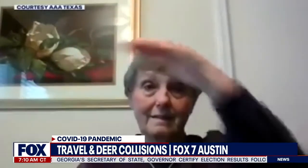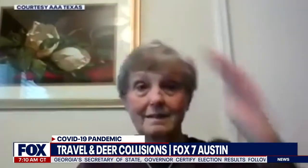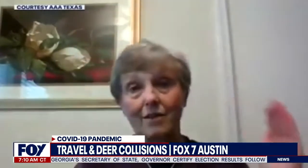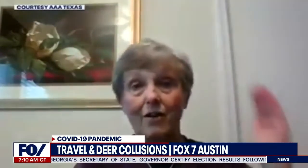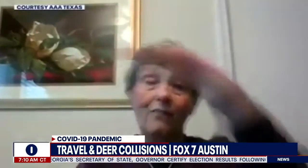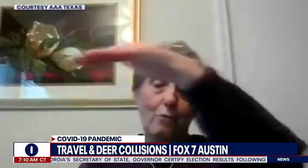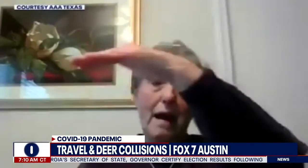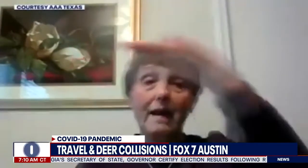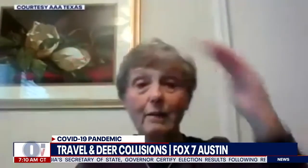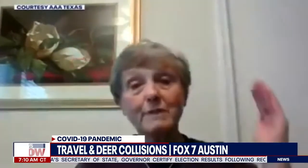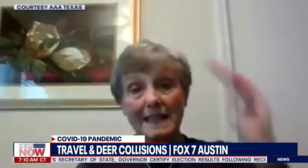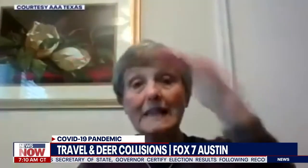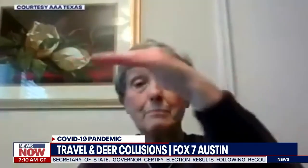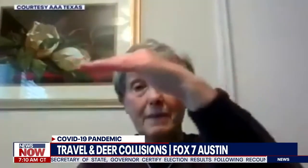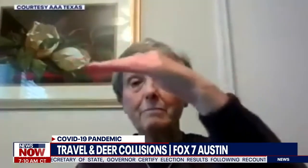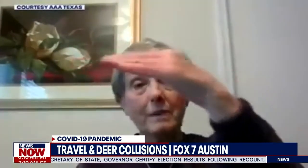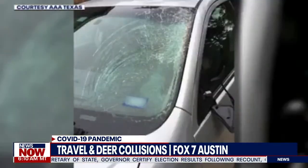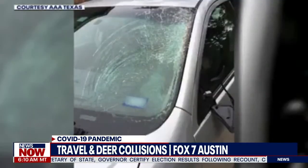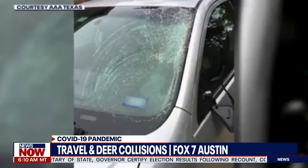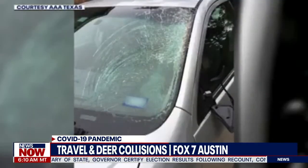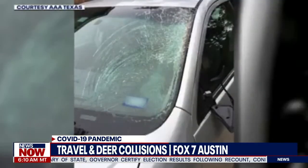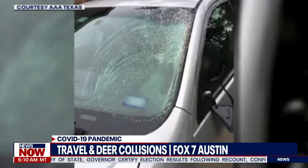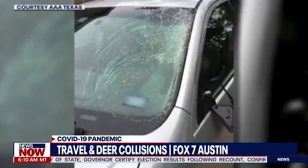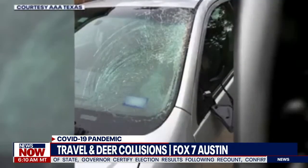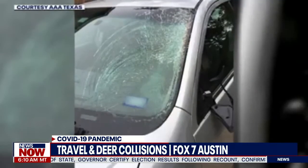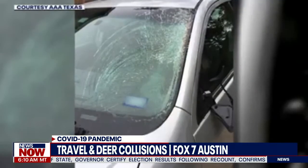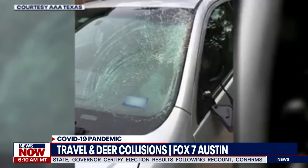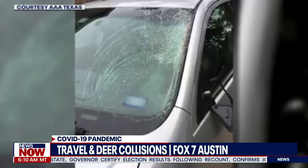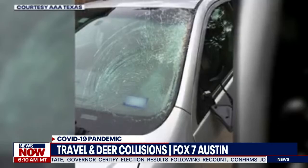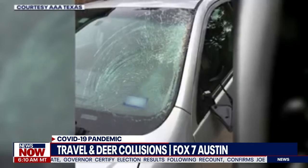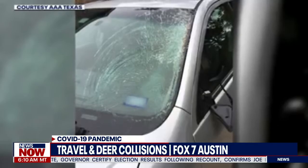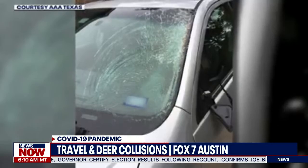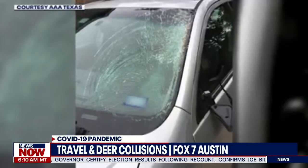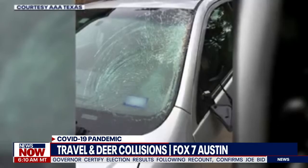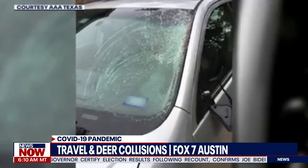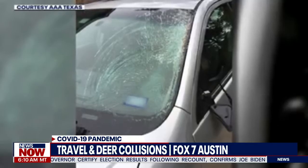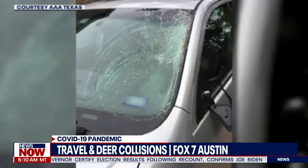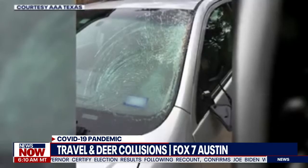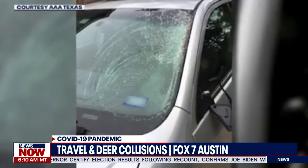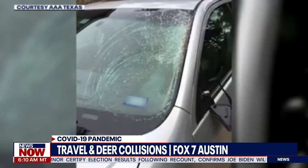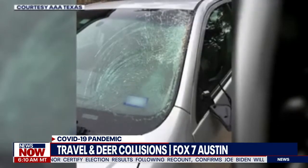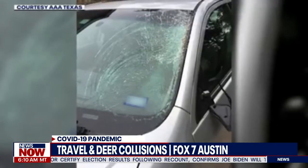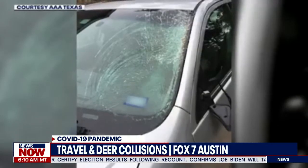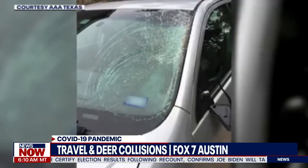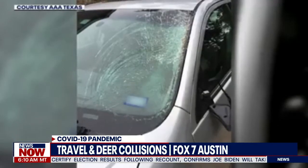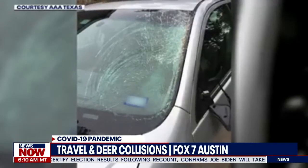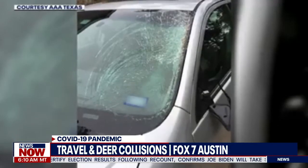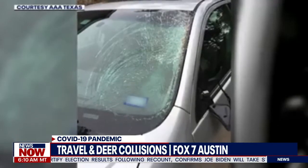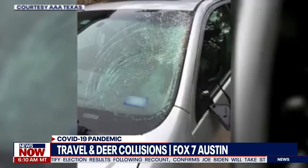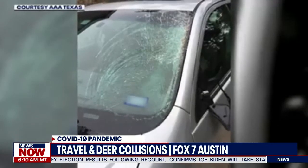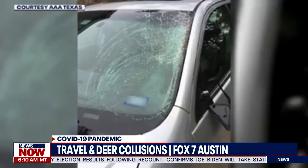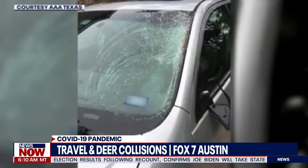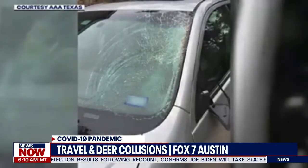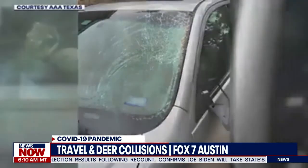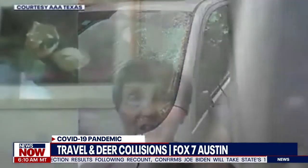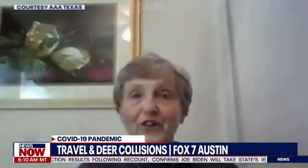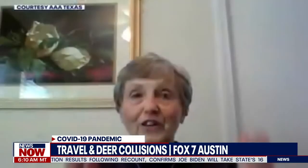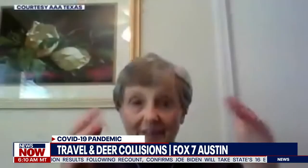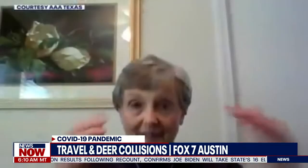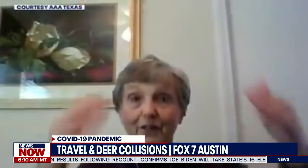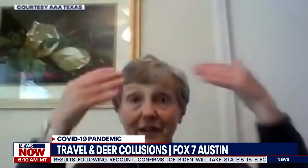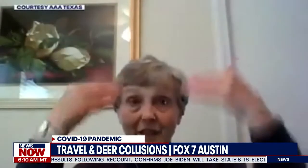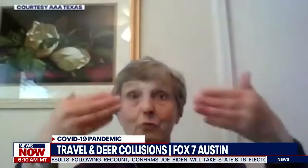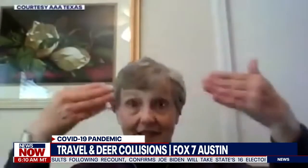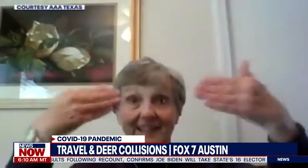was on the roide he was leaping because he was on my window you know on my windshield I did not see that